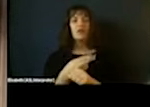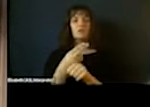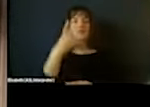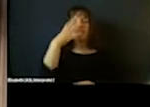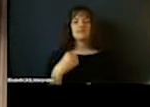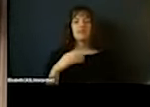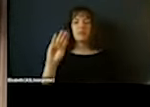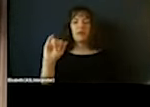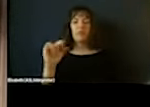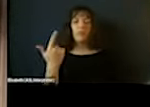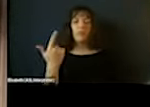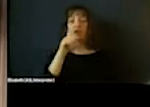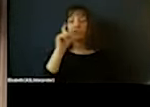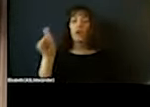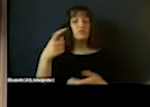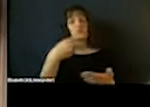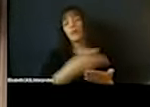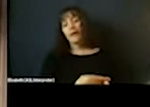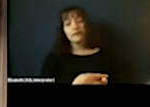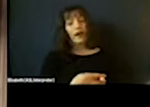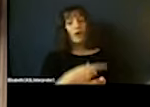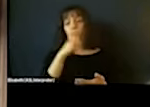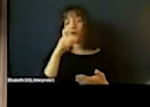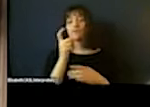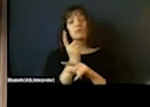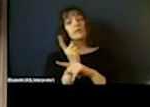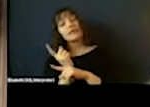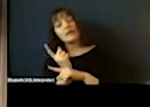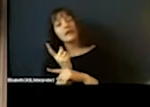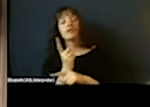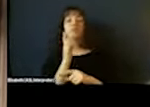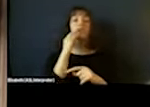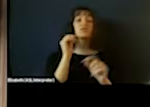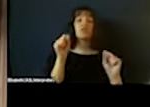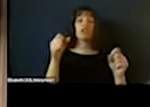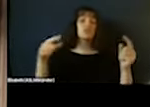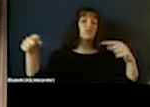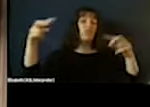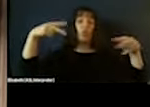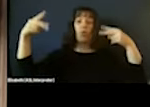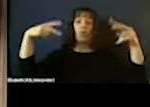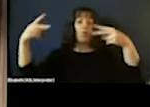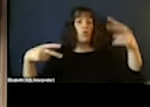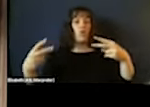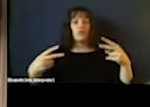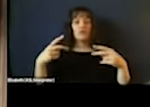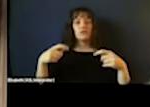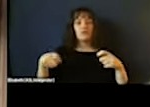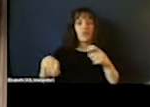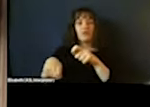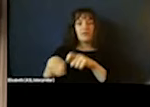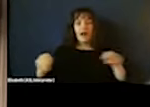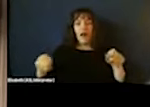like that. We don't have to kind of lean, because anyway, you're just floating around. So you just tie sleeping bag on